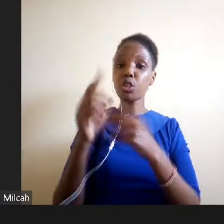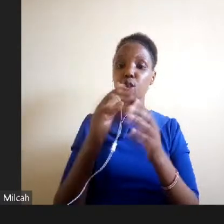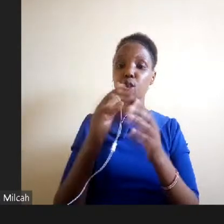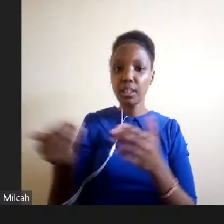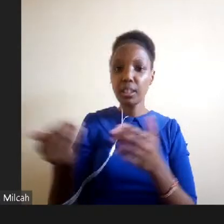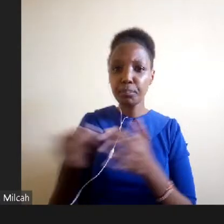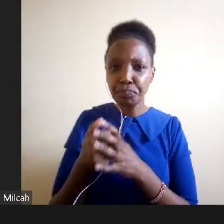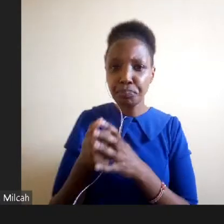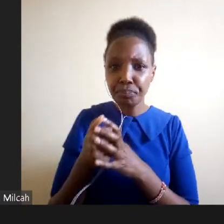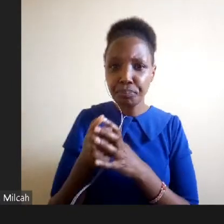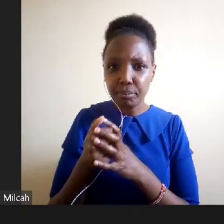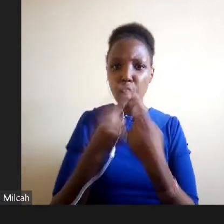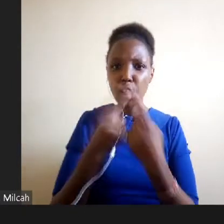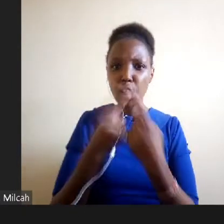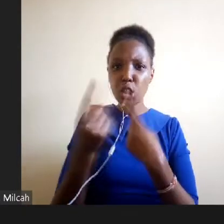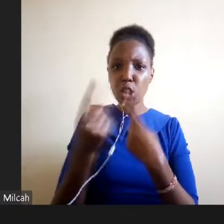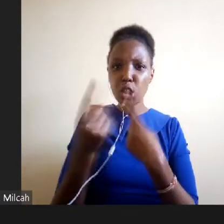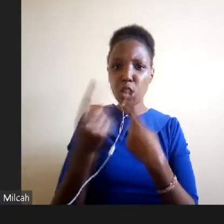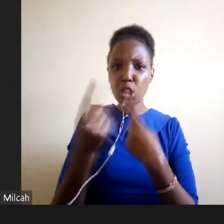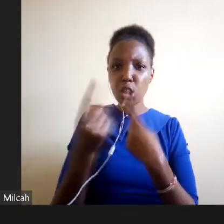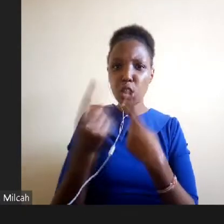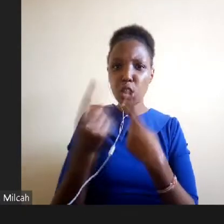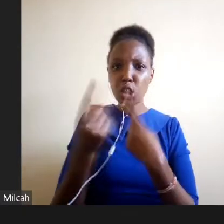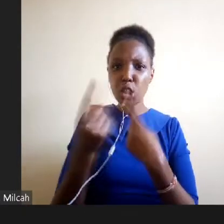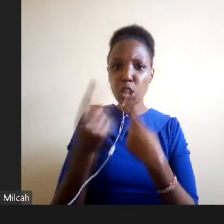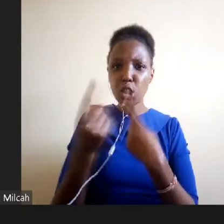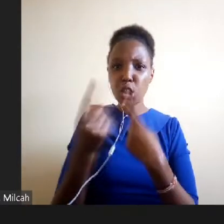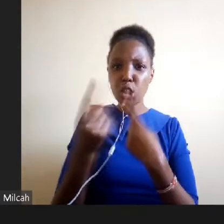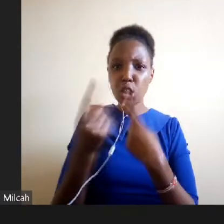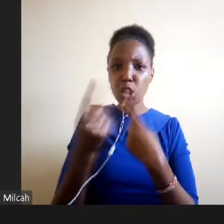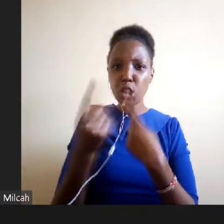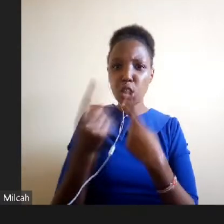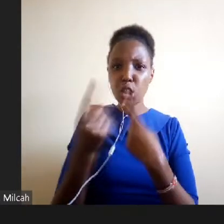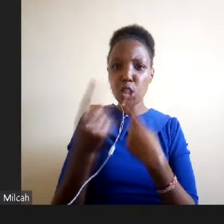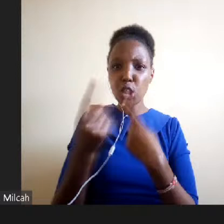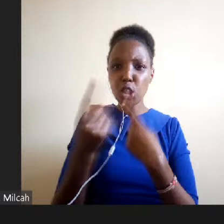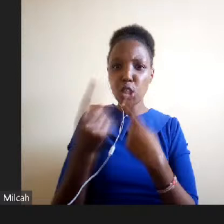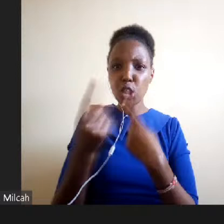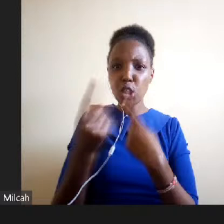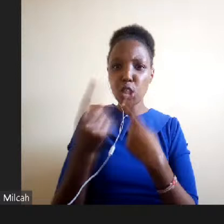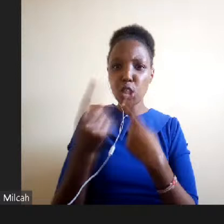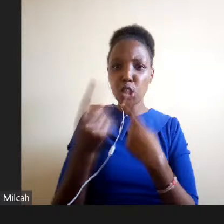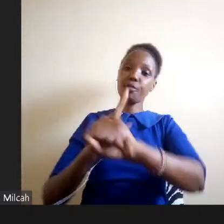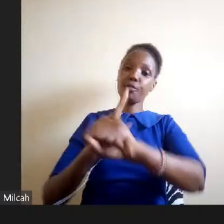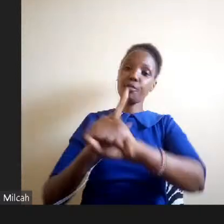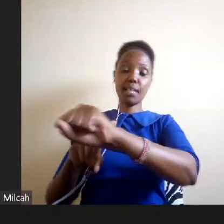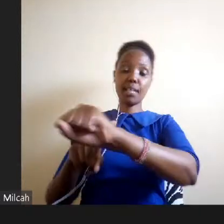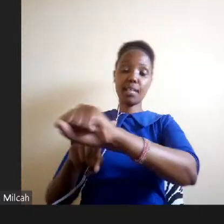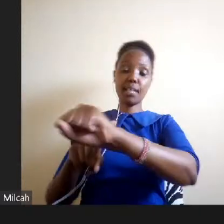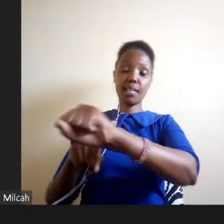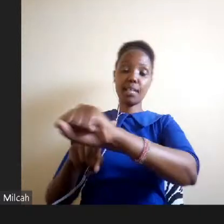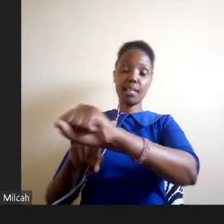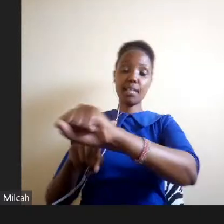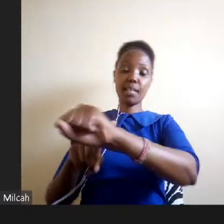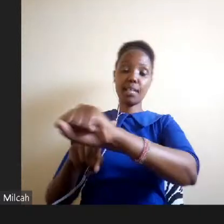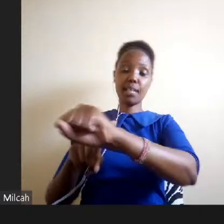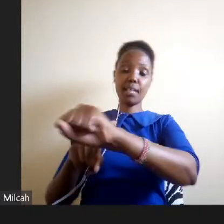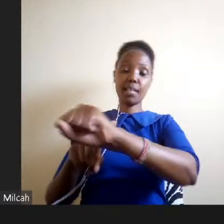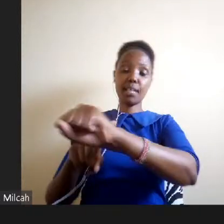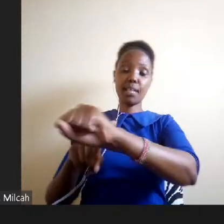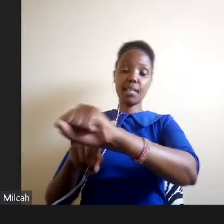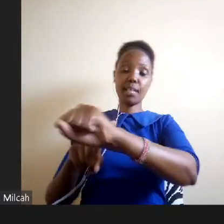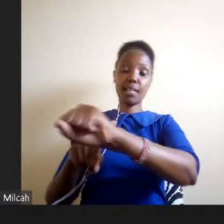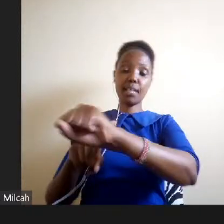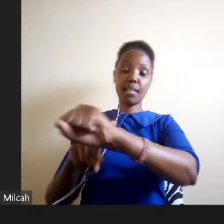talk early, talk often. Talk early and talk often. Choose the right time. As a parent, as